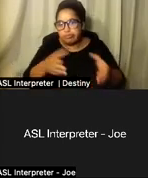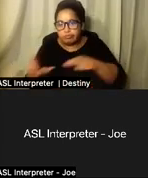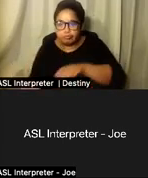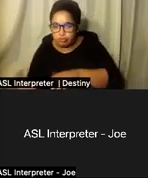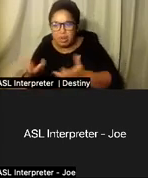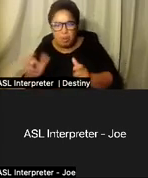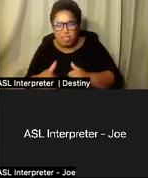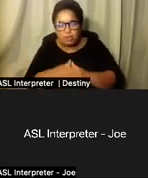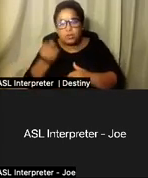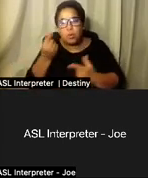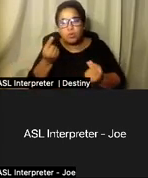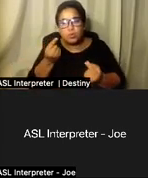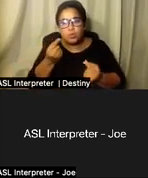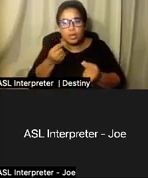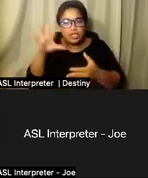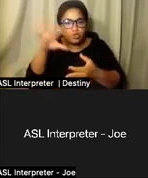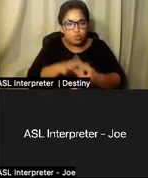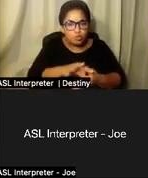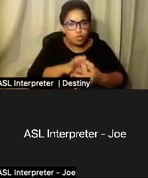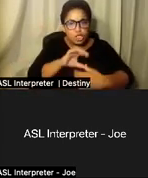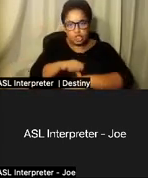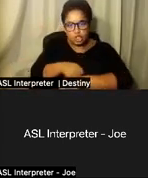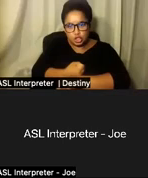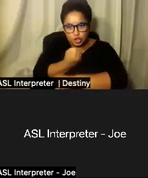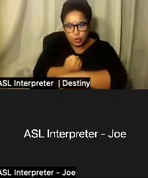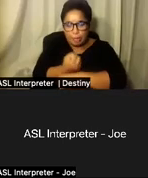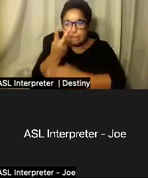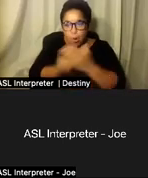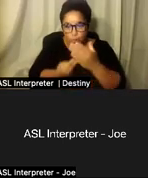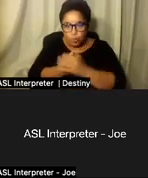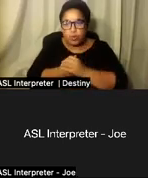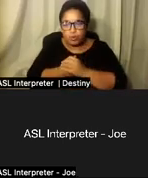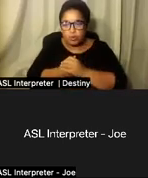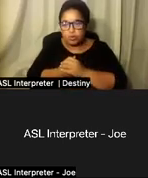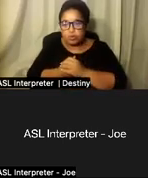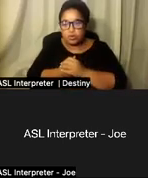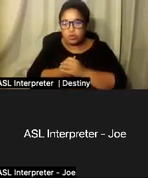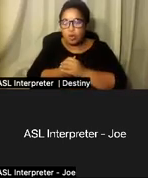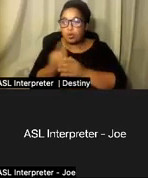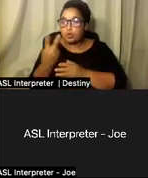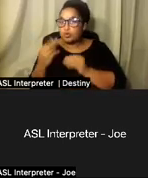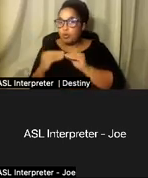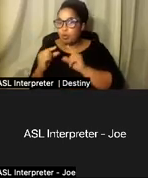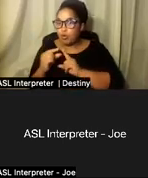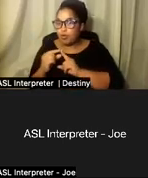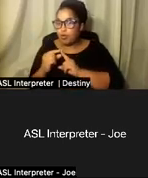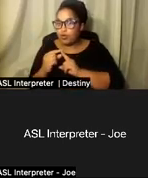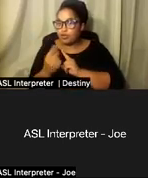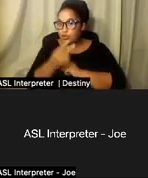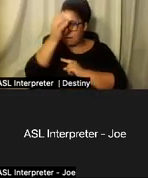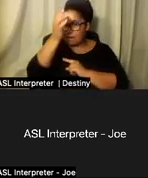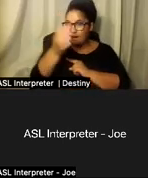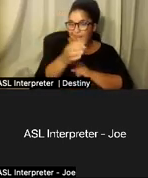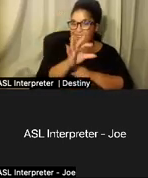this instance, we want to be familiar with two more terms. I gave you the two concepts.